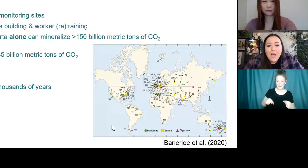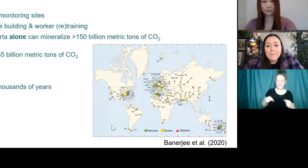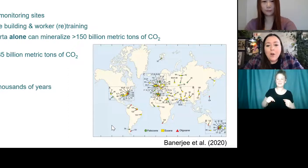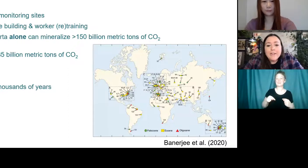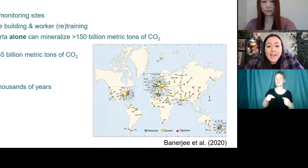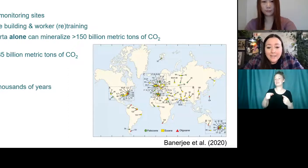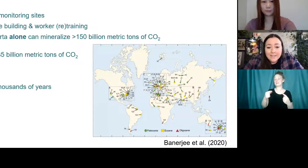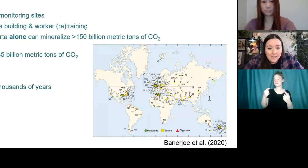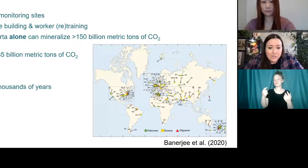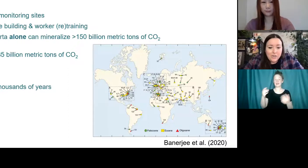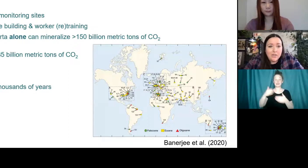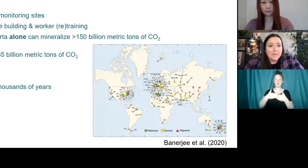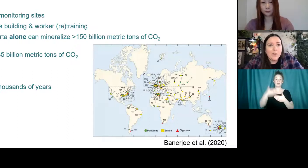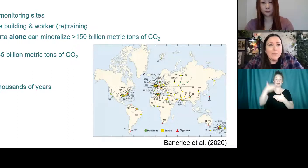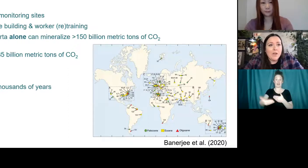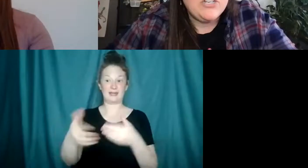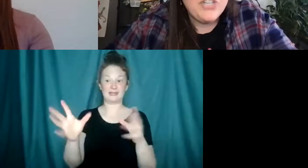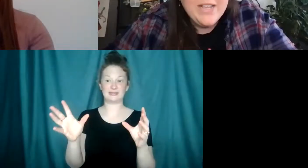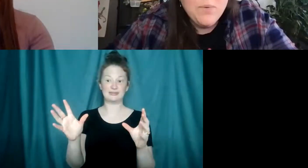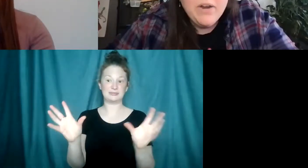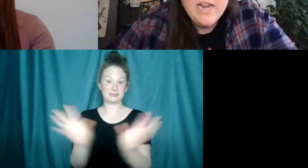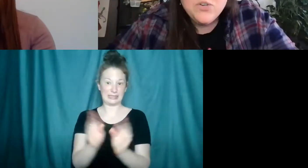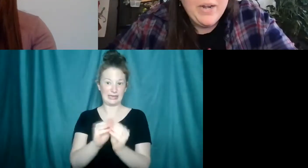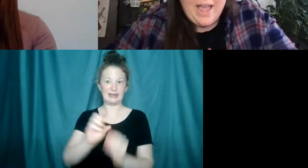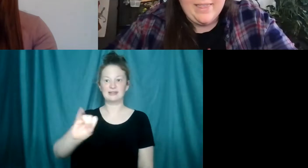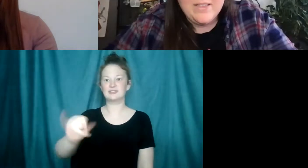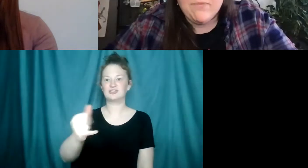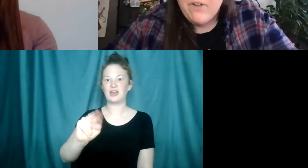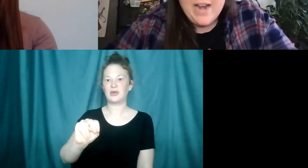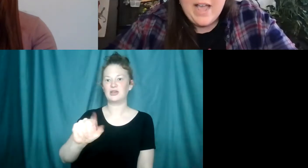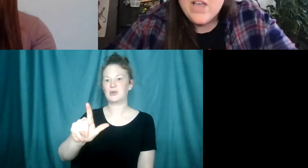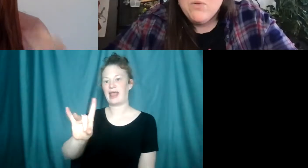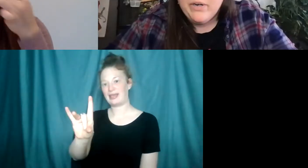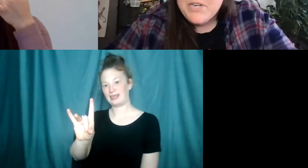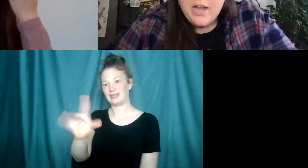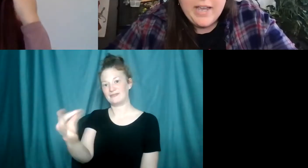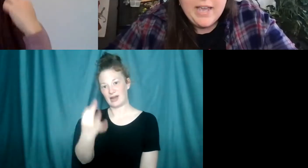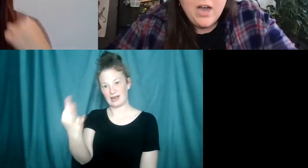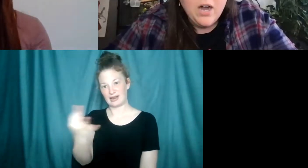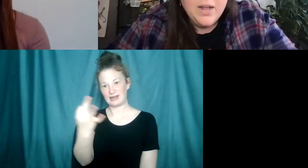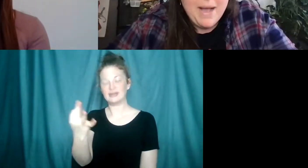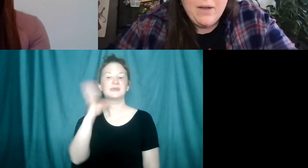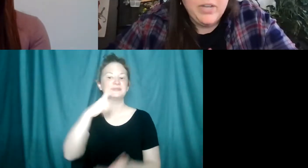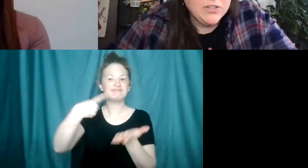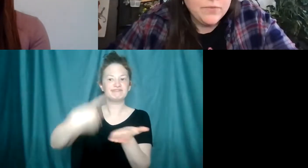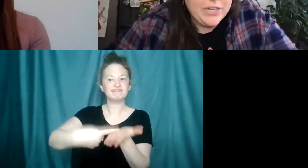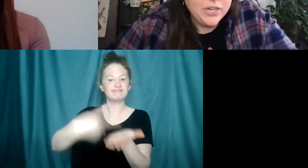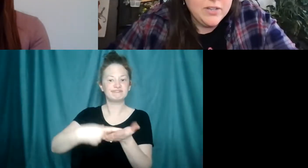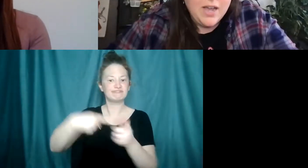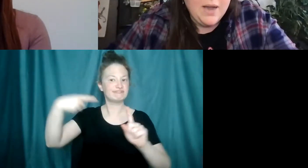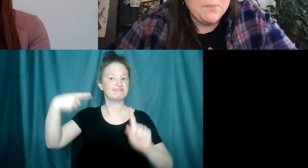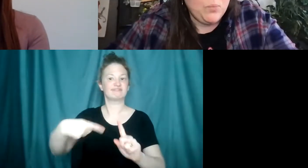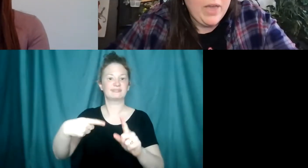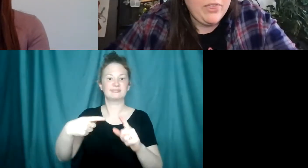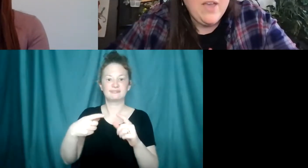here. Our next session is going to be on January 28th. That's a Friday. We're going to be talking all about